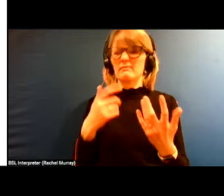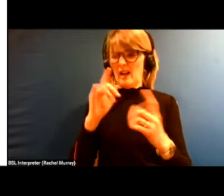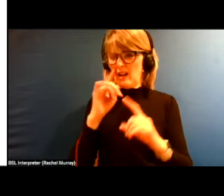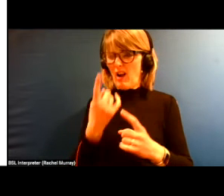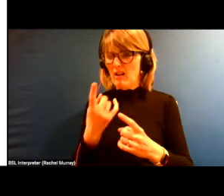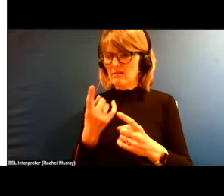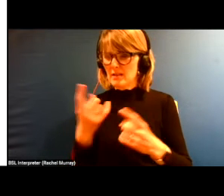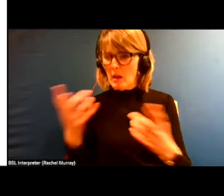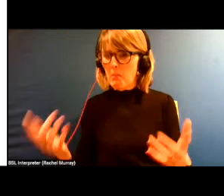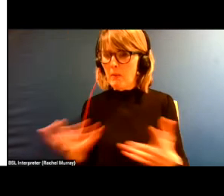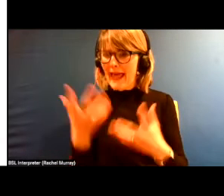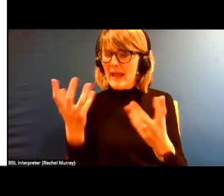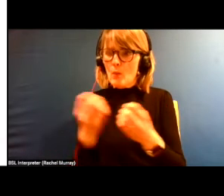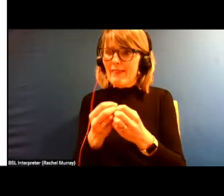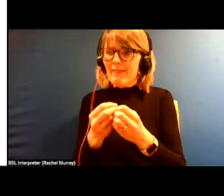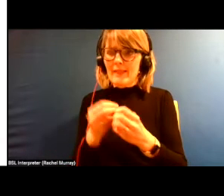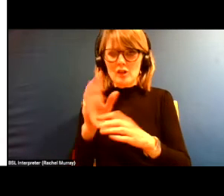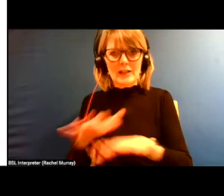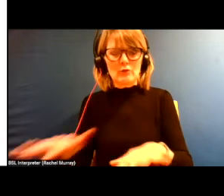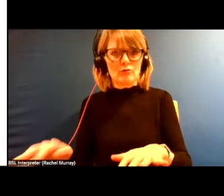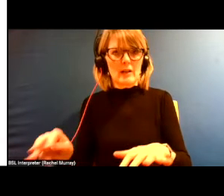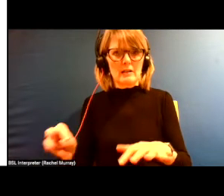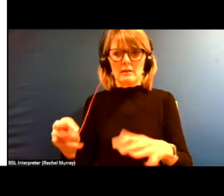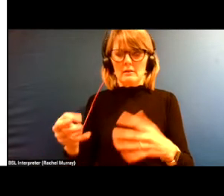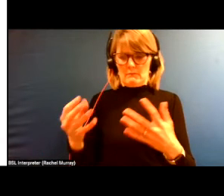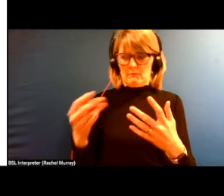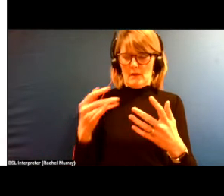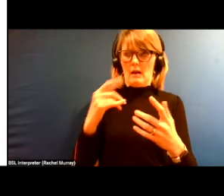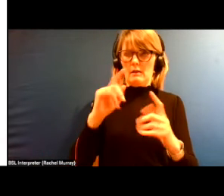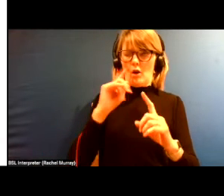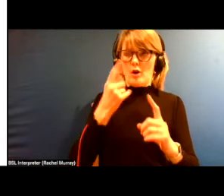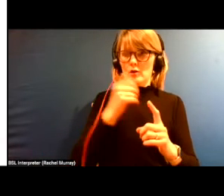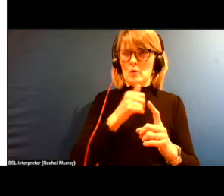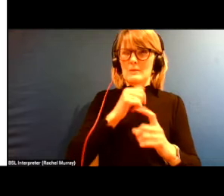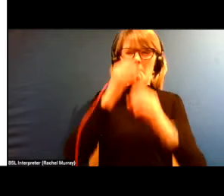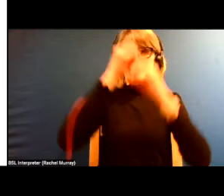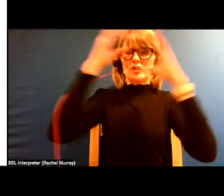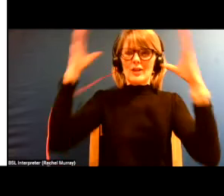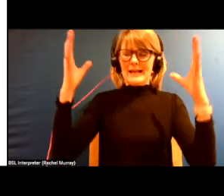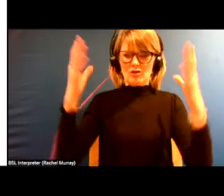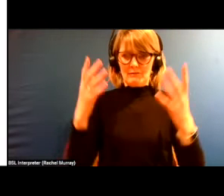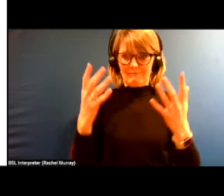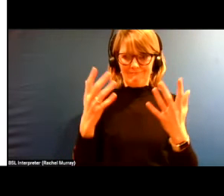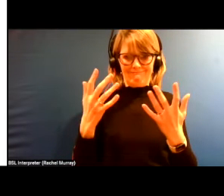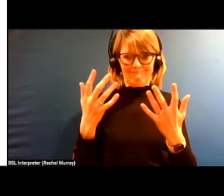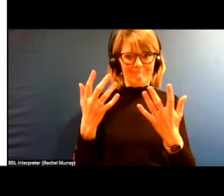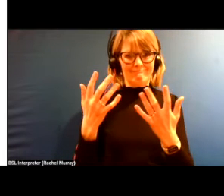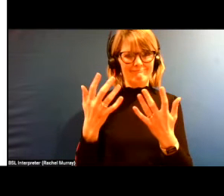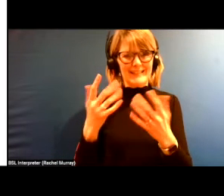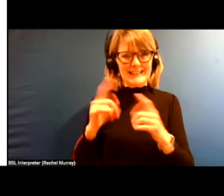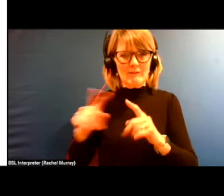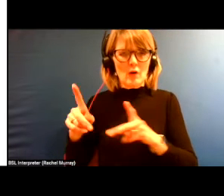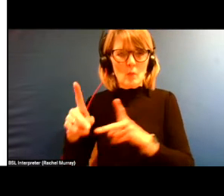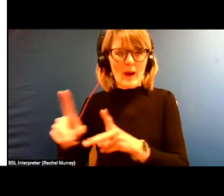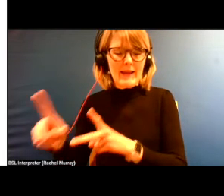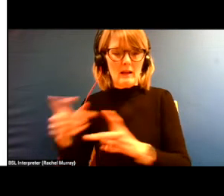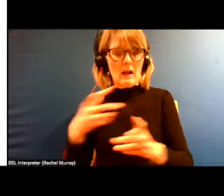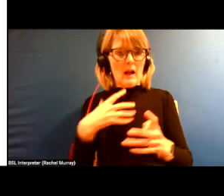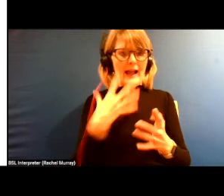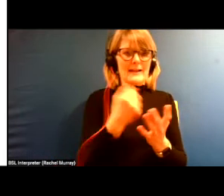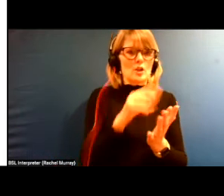setting up strategies for their entertainment that didn't require my own imagination. I explained that I had a script that I worked from when I met new